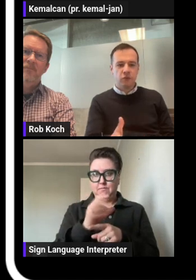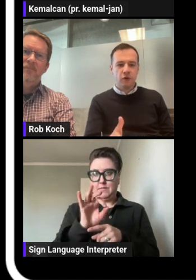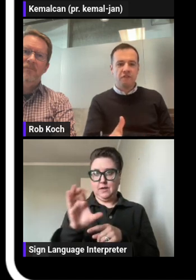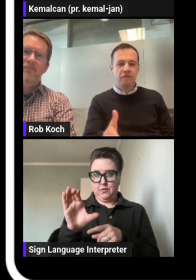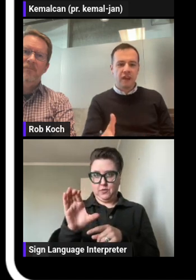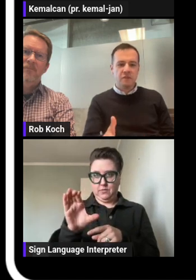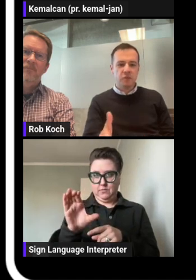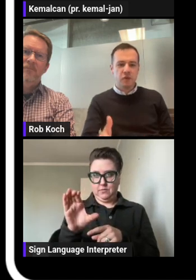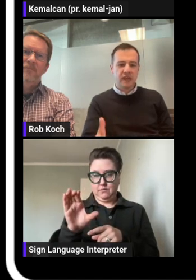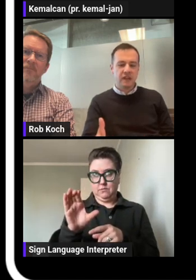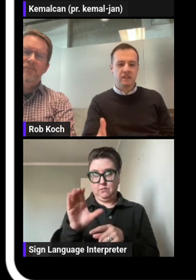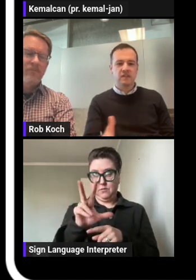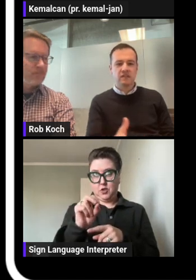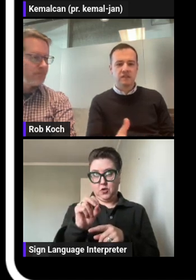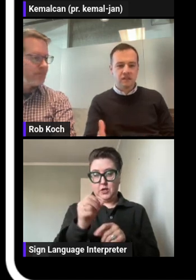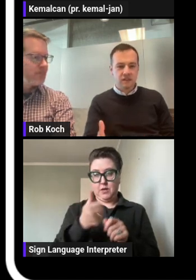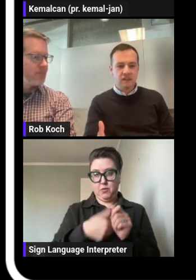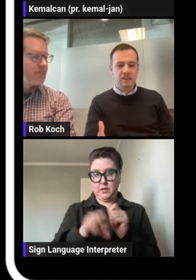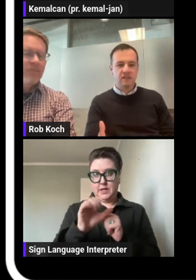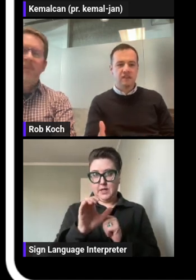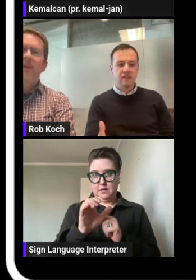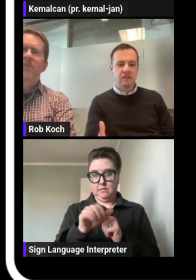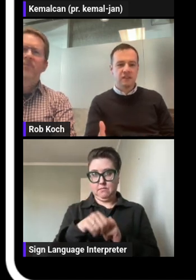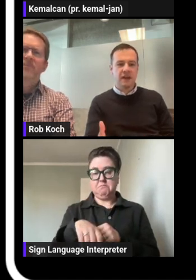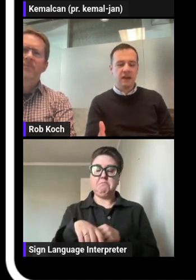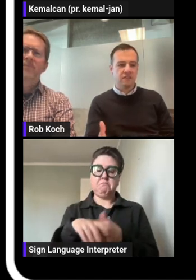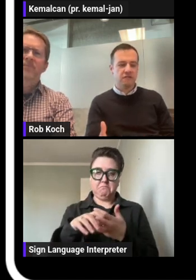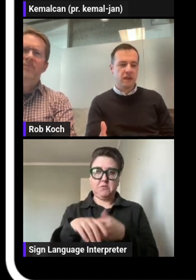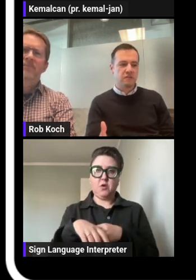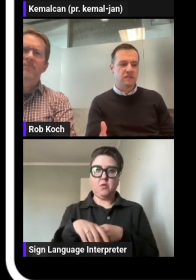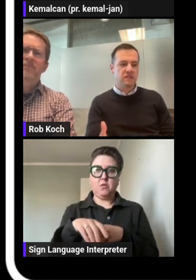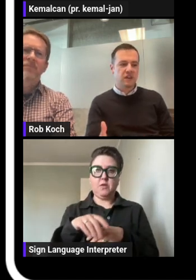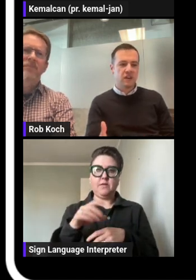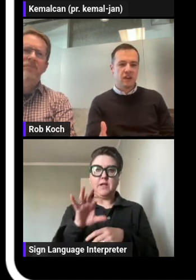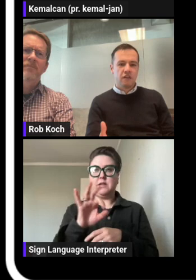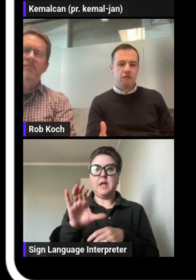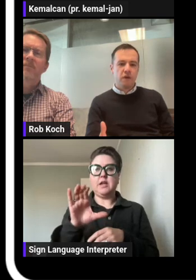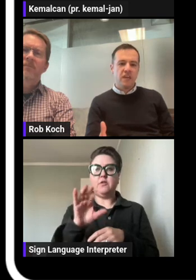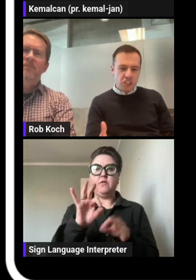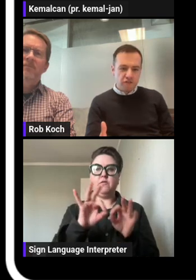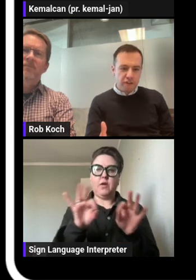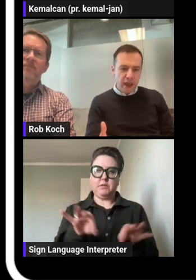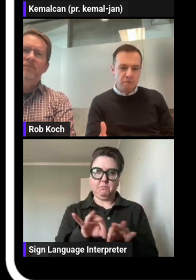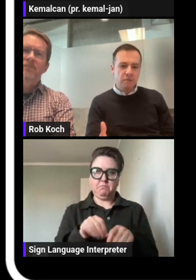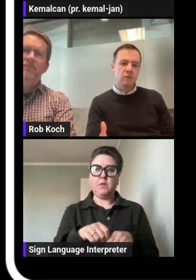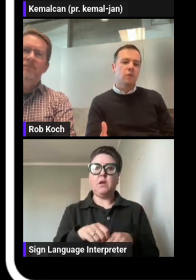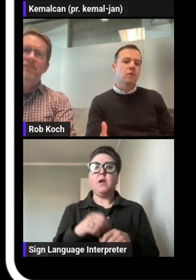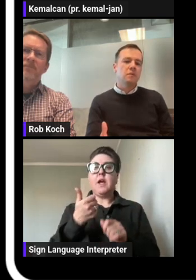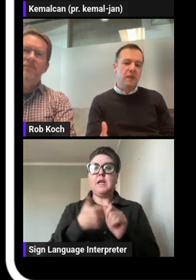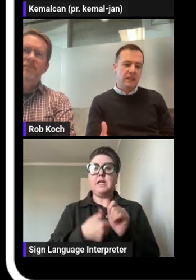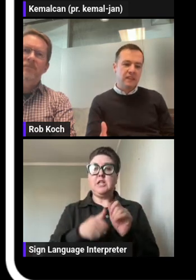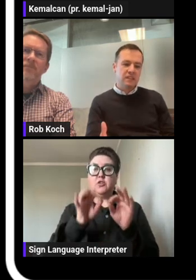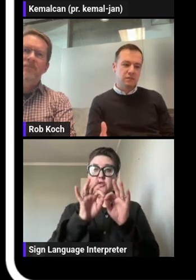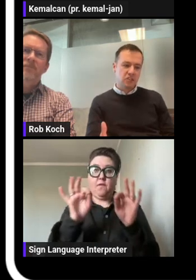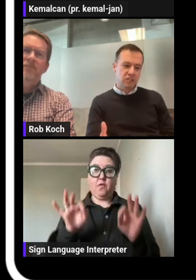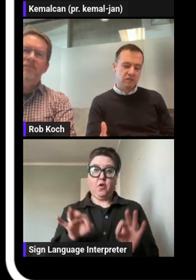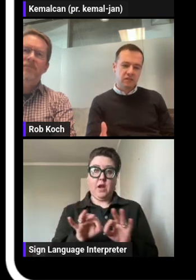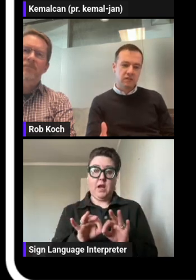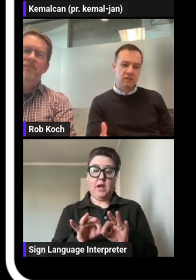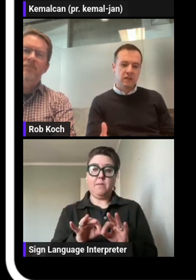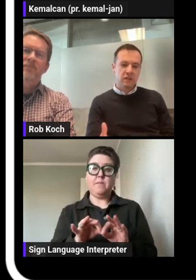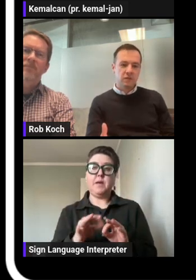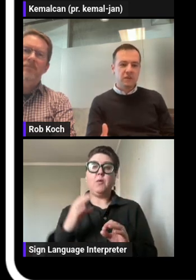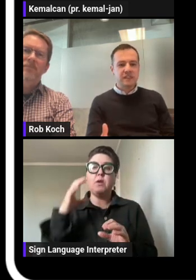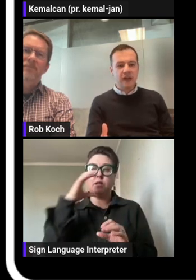Let's say 30 frames per second is 900 frames. For each frame, we made an